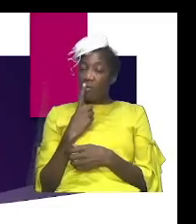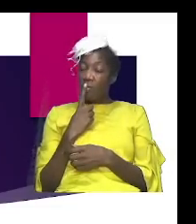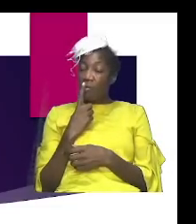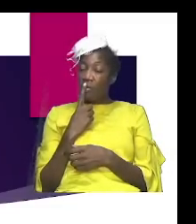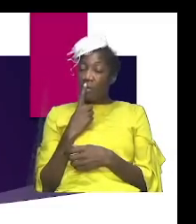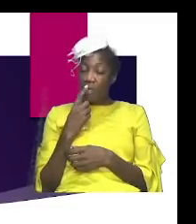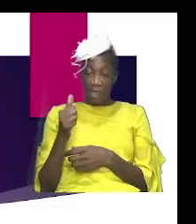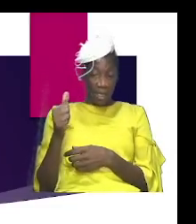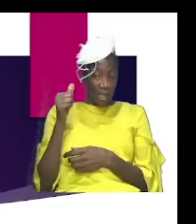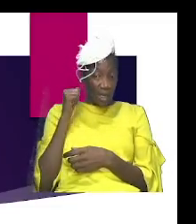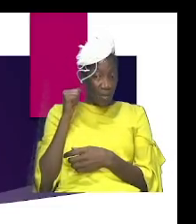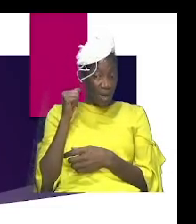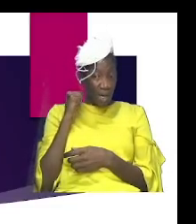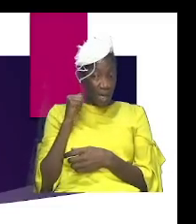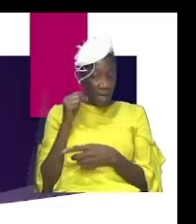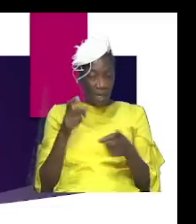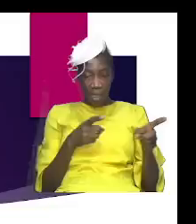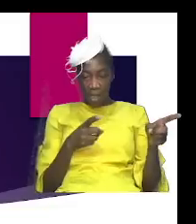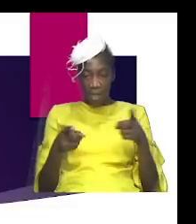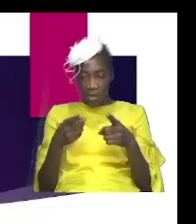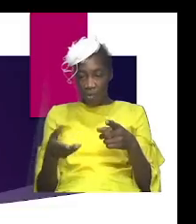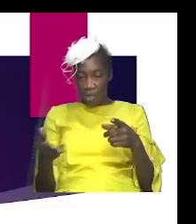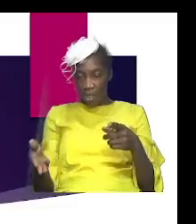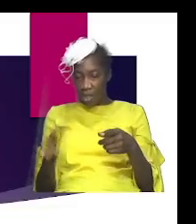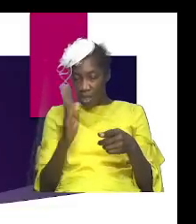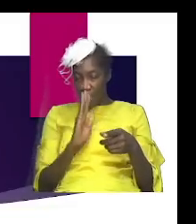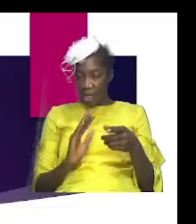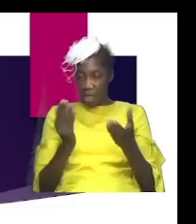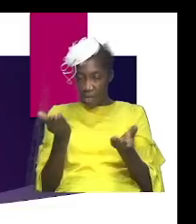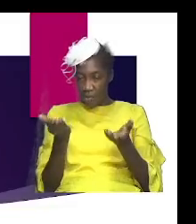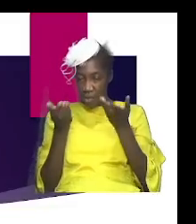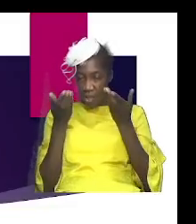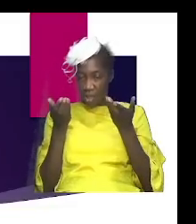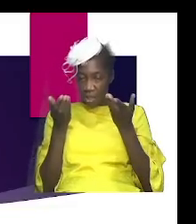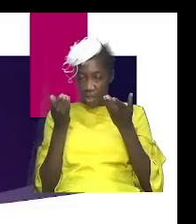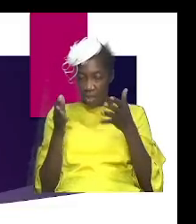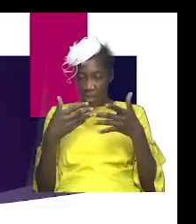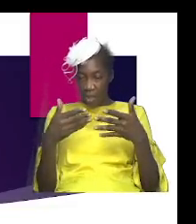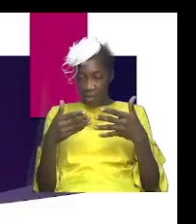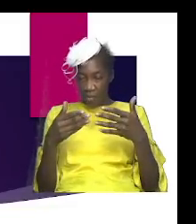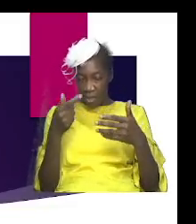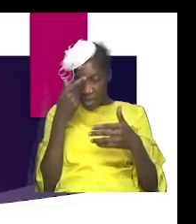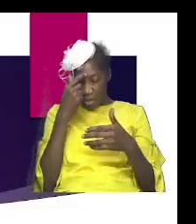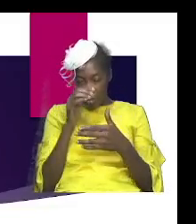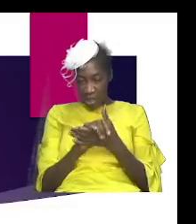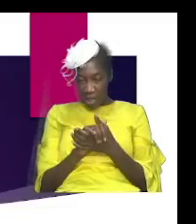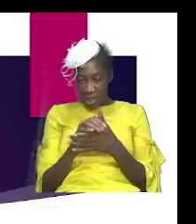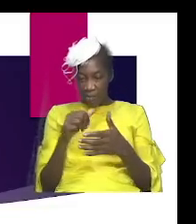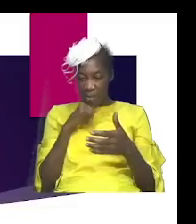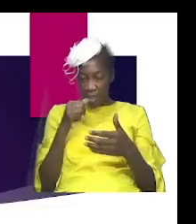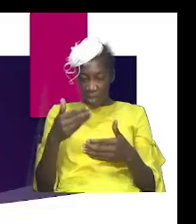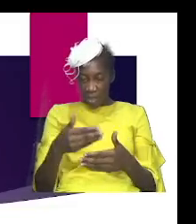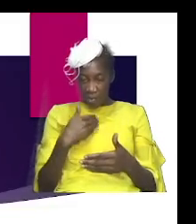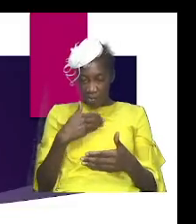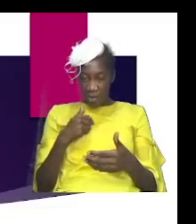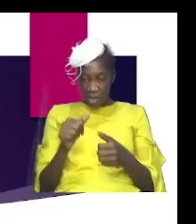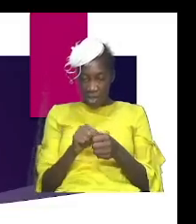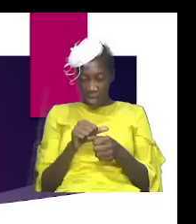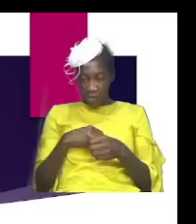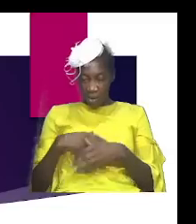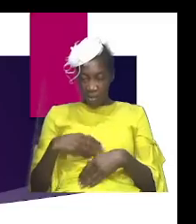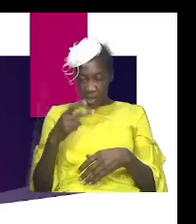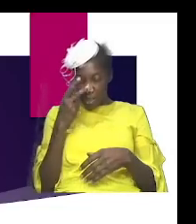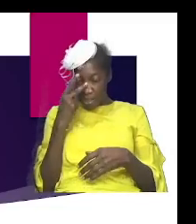background, but they are doing the thing that God wants. And they might believe that because they are not up front and everybody is seeing them